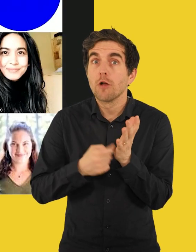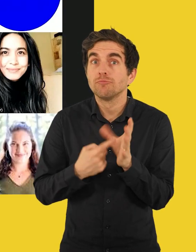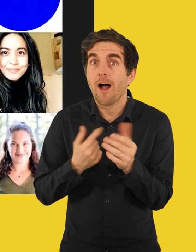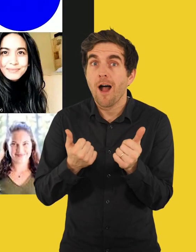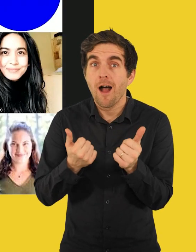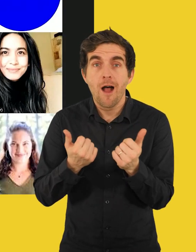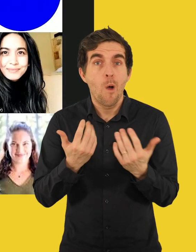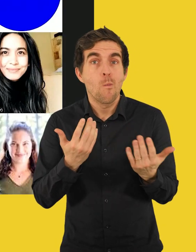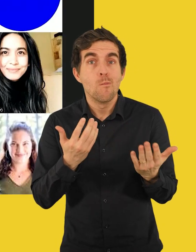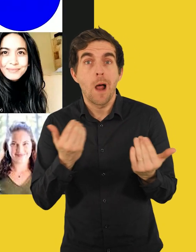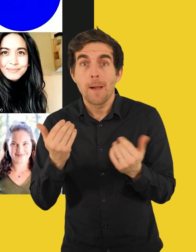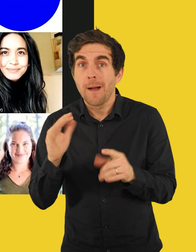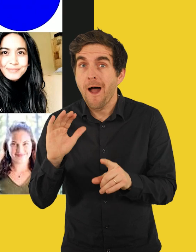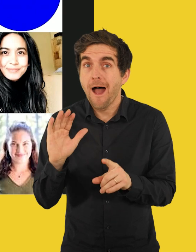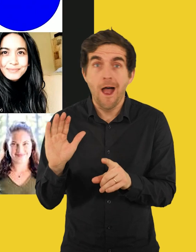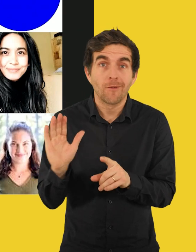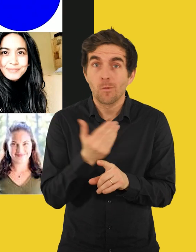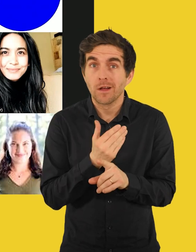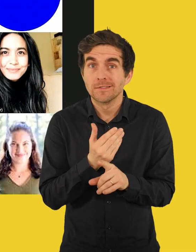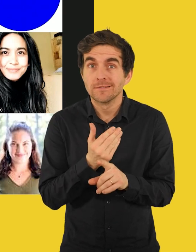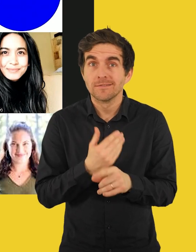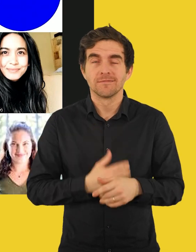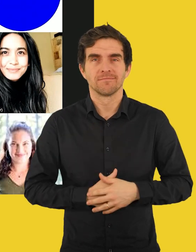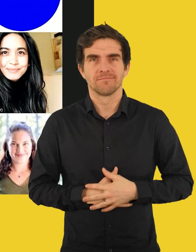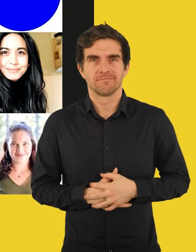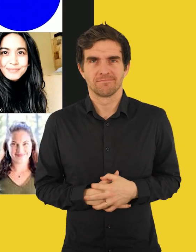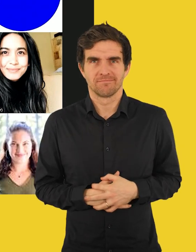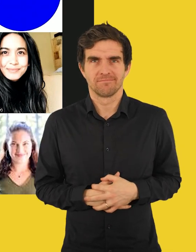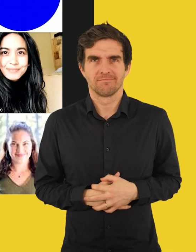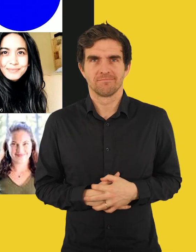Hi, Laura. Welcome, everyone.